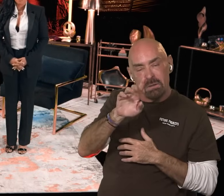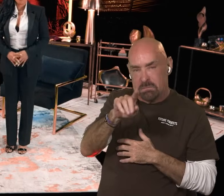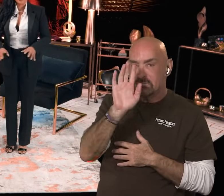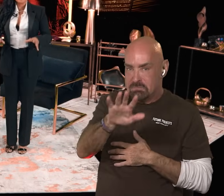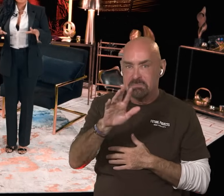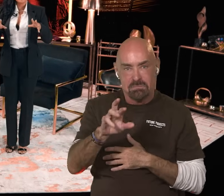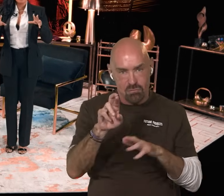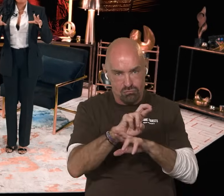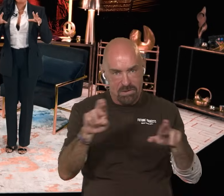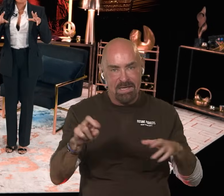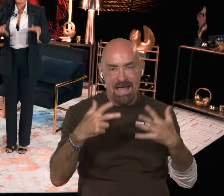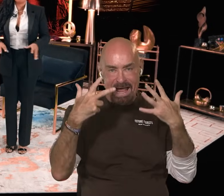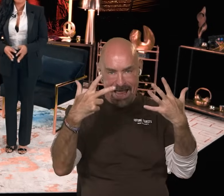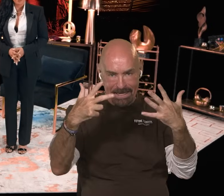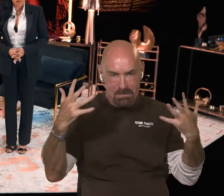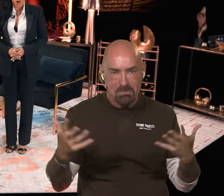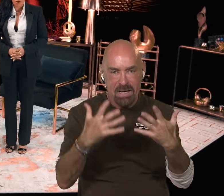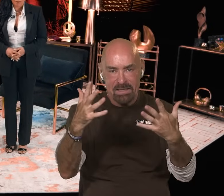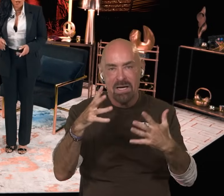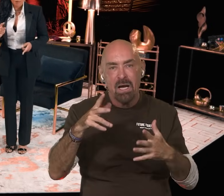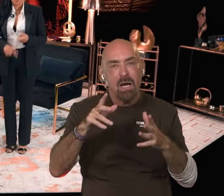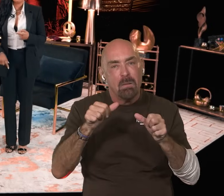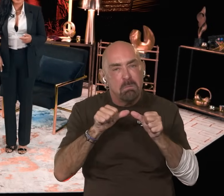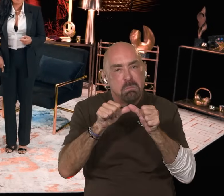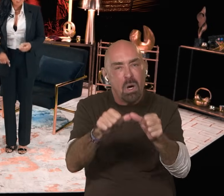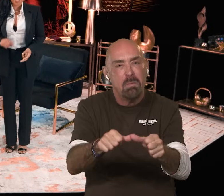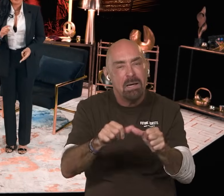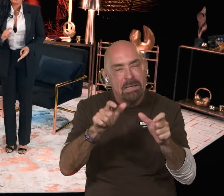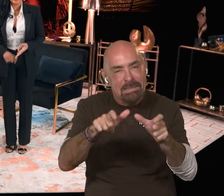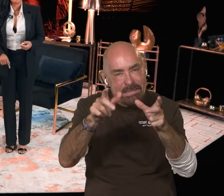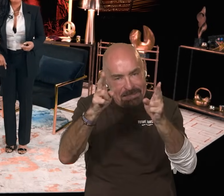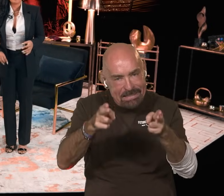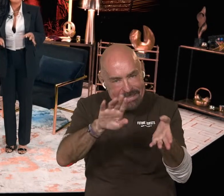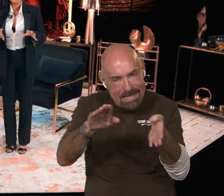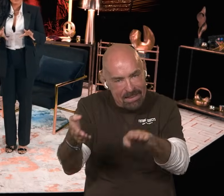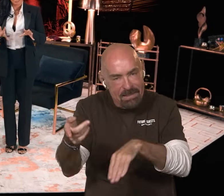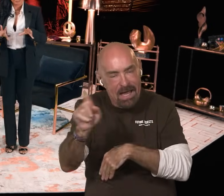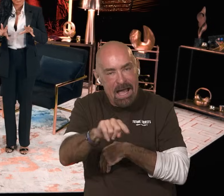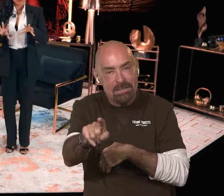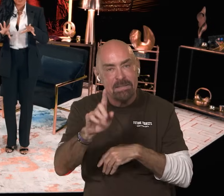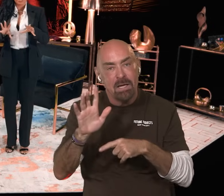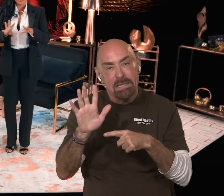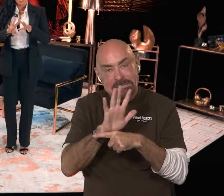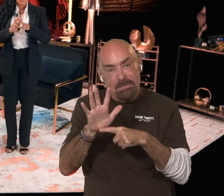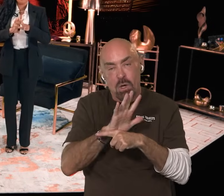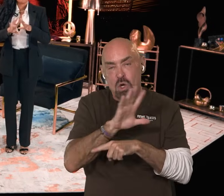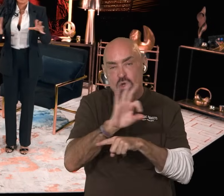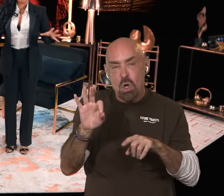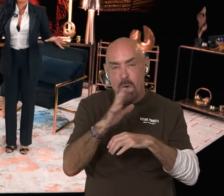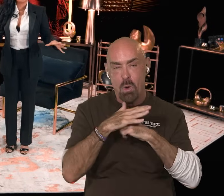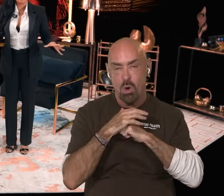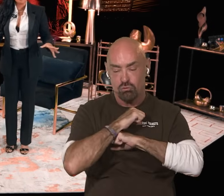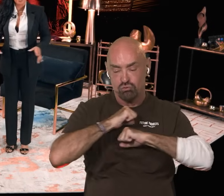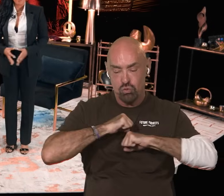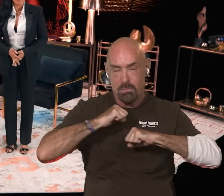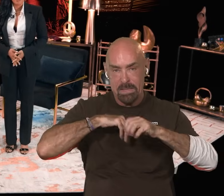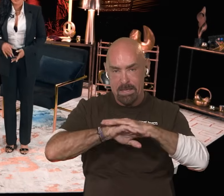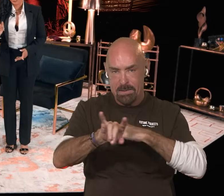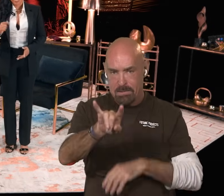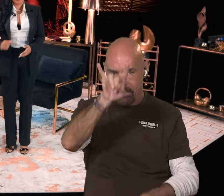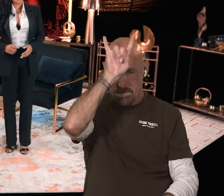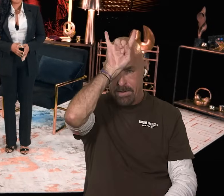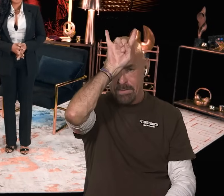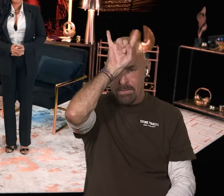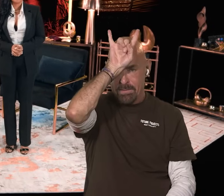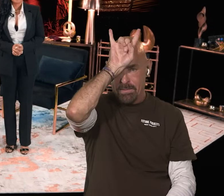2. Brace yourself for 8-player co-op, permadeath, and the terrifying cinematic experience of No More Room in Hell.